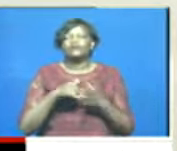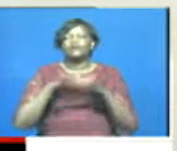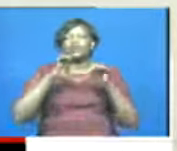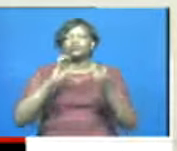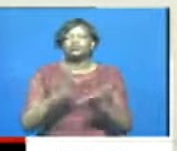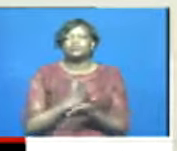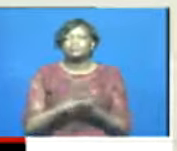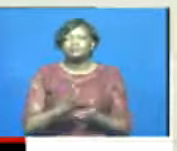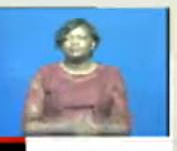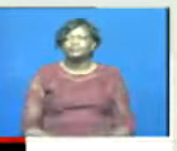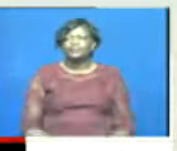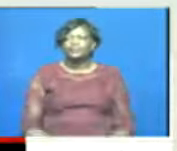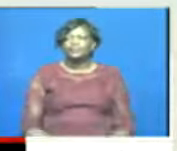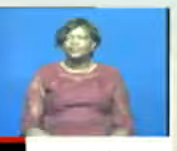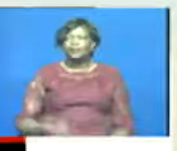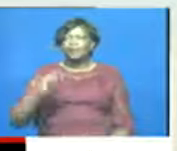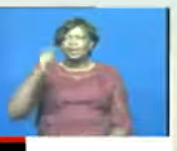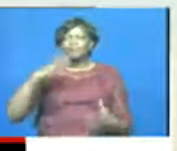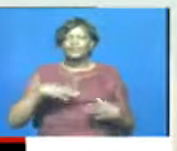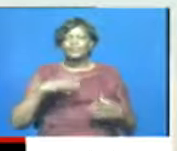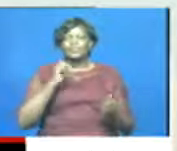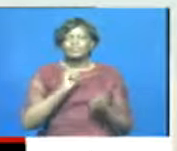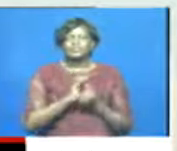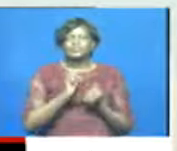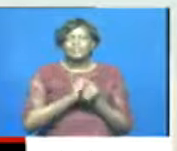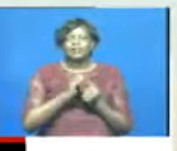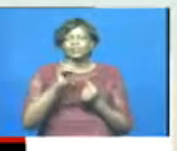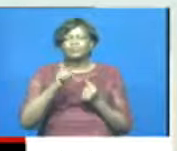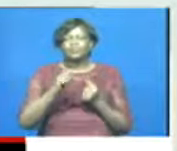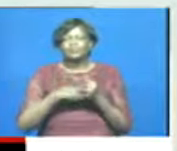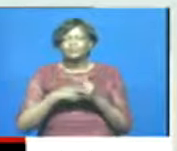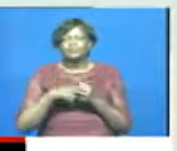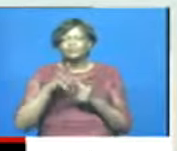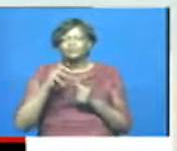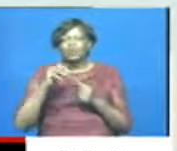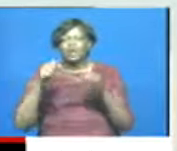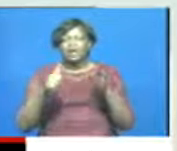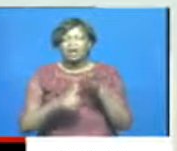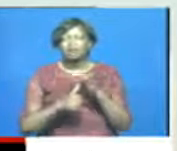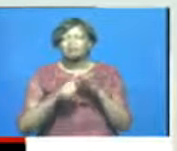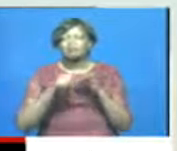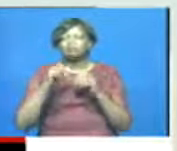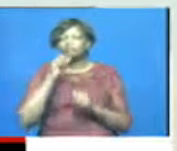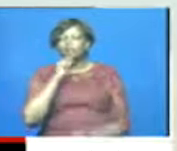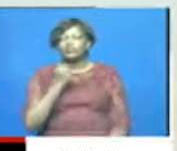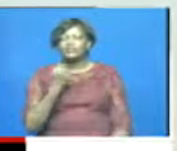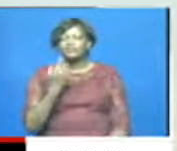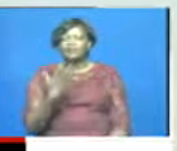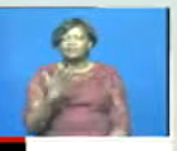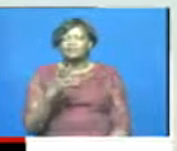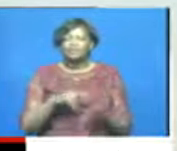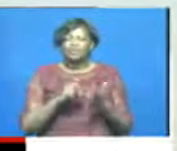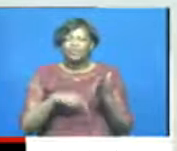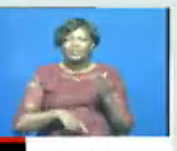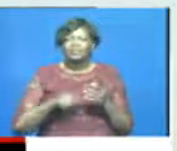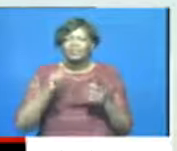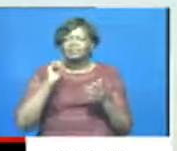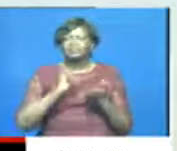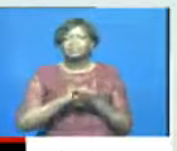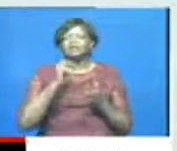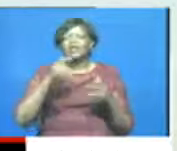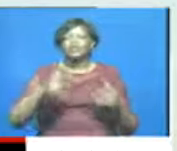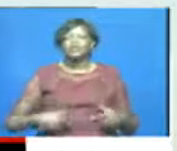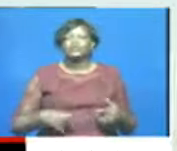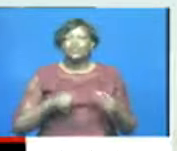Of the Kenyan population, 13.7 million are under the age of 35. This means that the Kenyan youth make up for